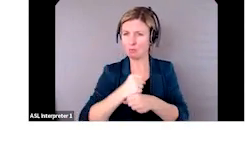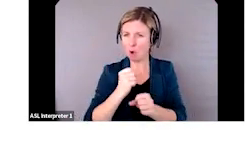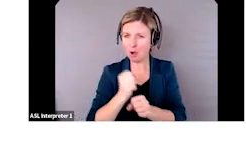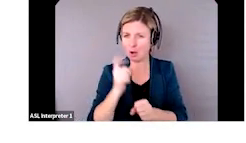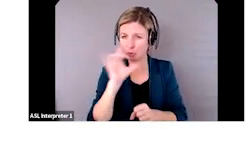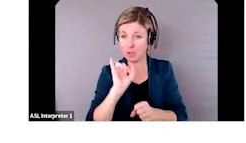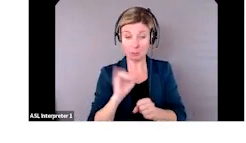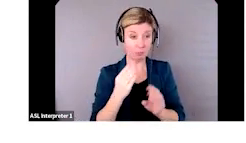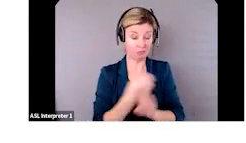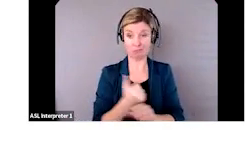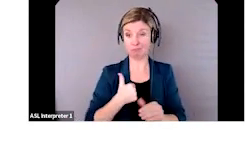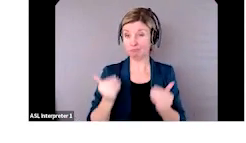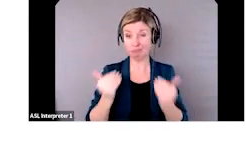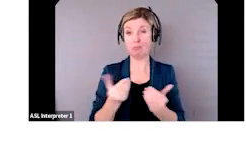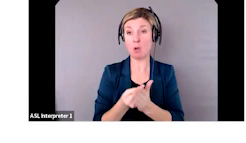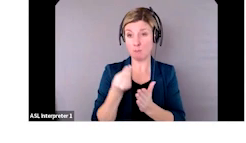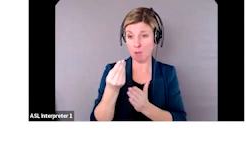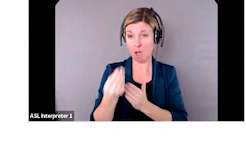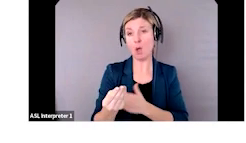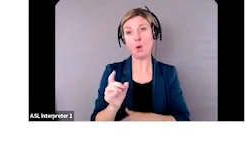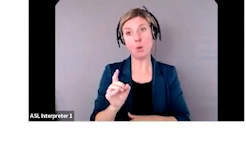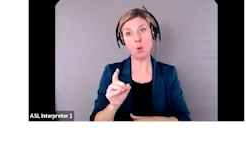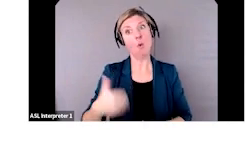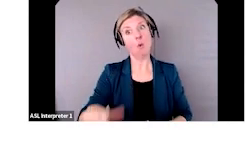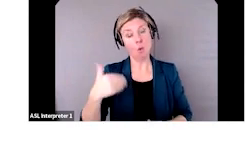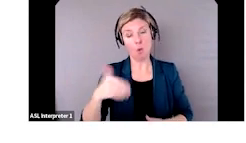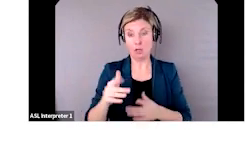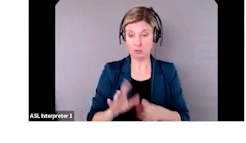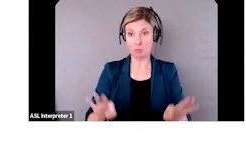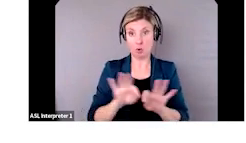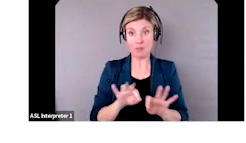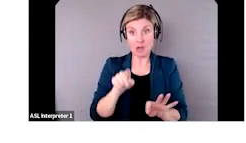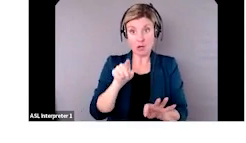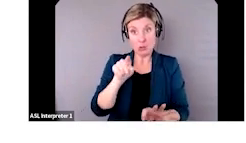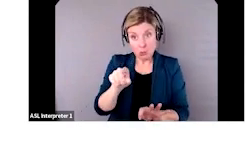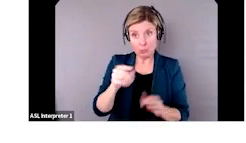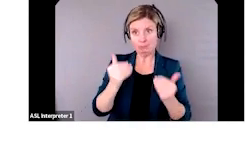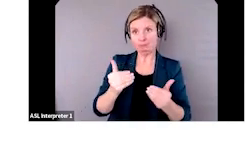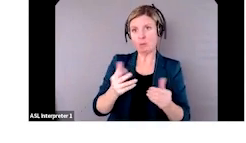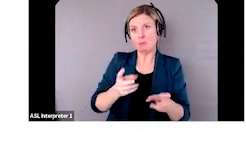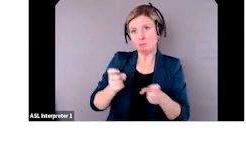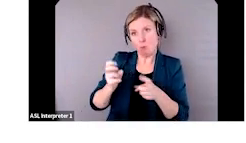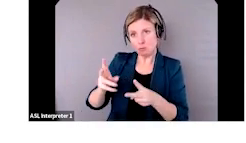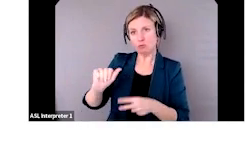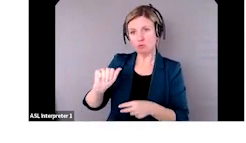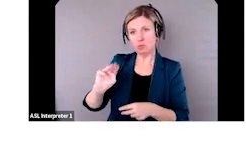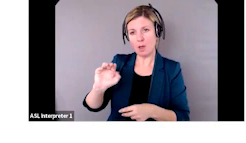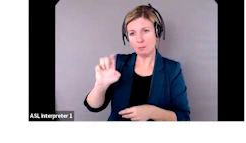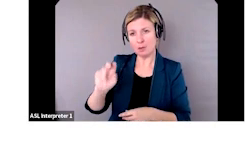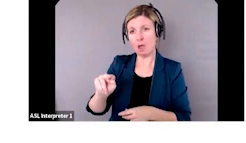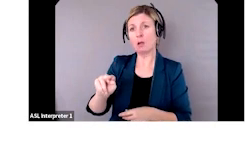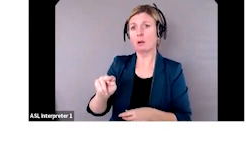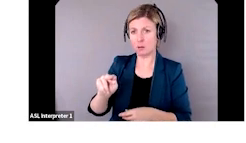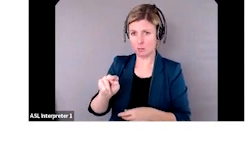decision is a huge differentiation for you to have something on Amazon that allows you to build that brand.